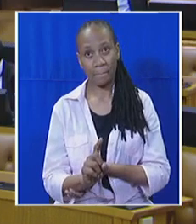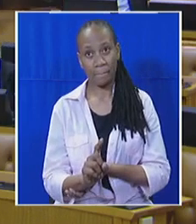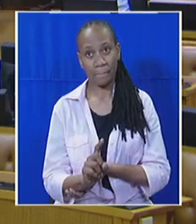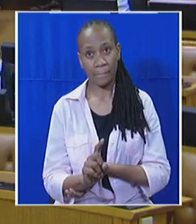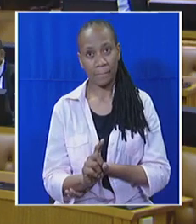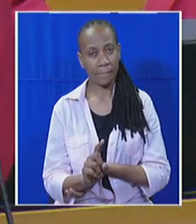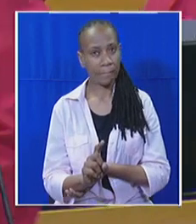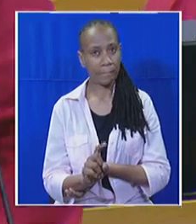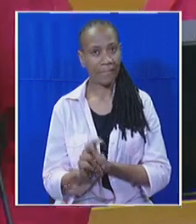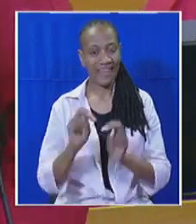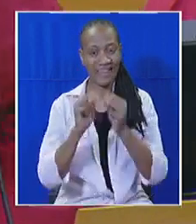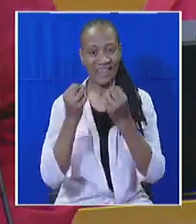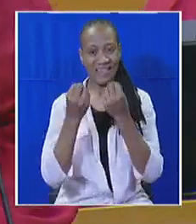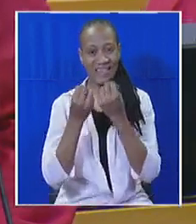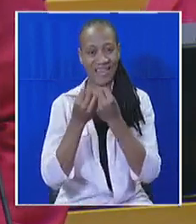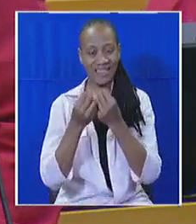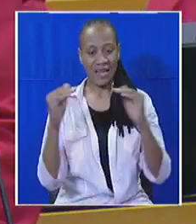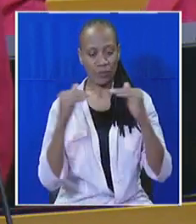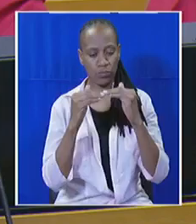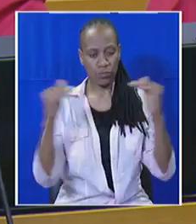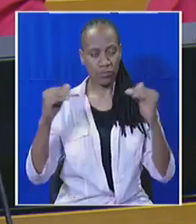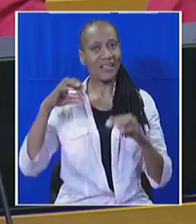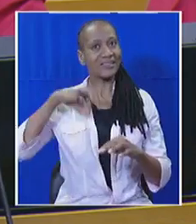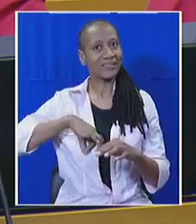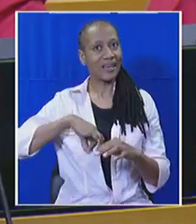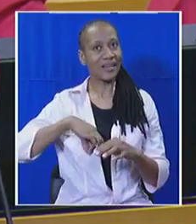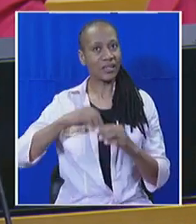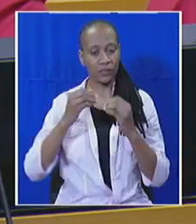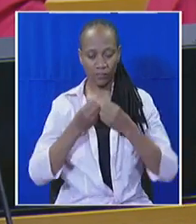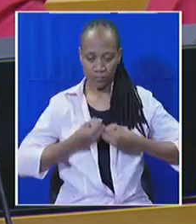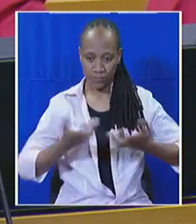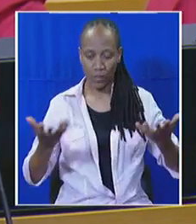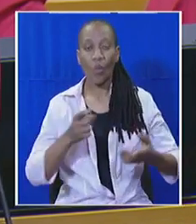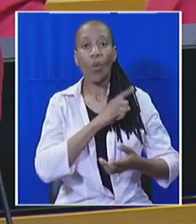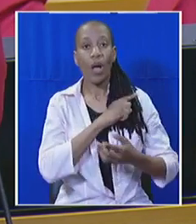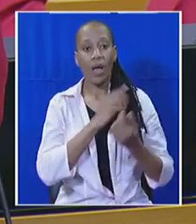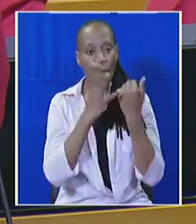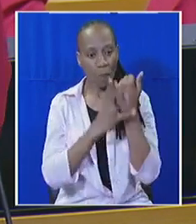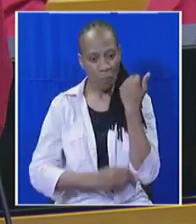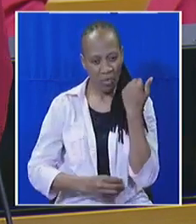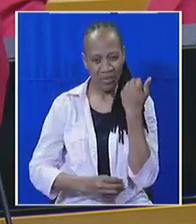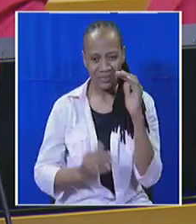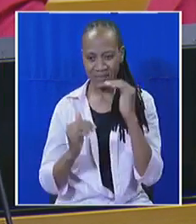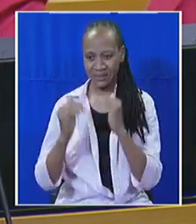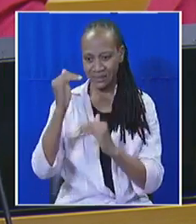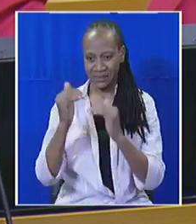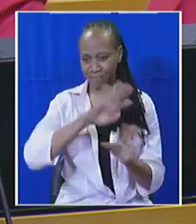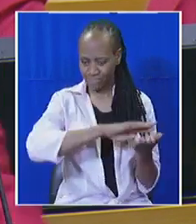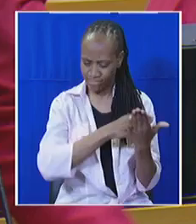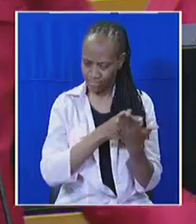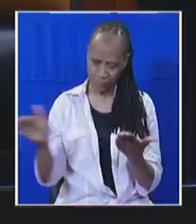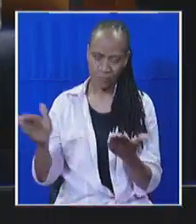national minimum wage as a means to fight poverty and massive inequalities. I so move.